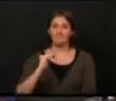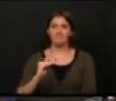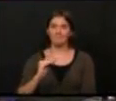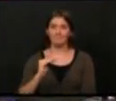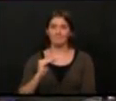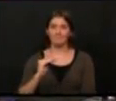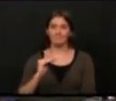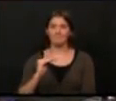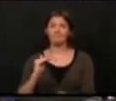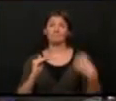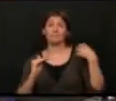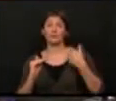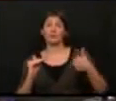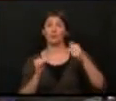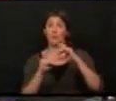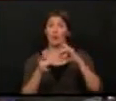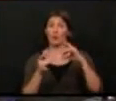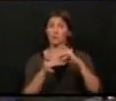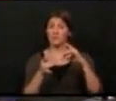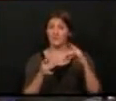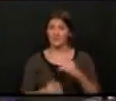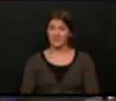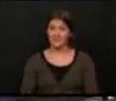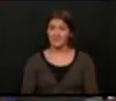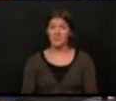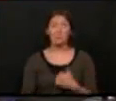the agenda is chair's remarks.